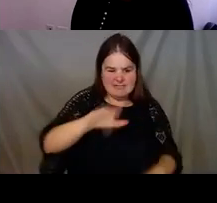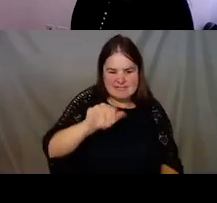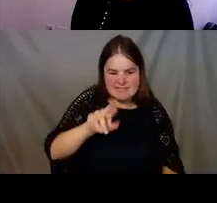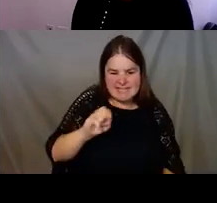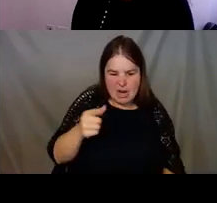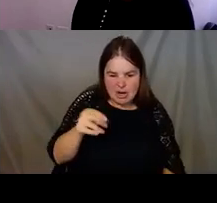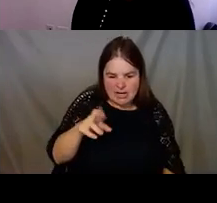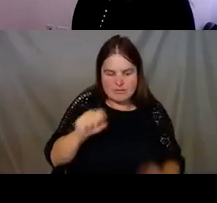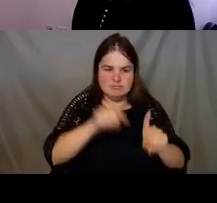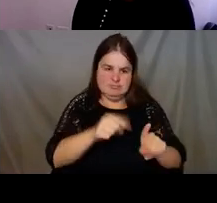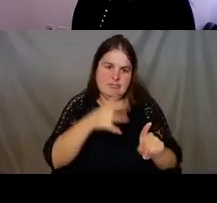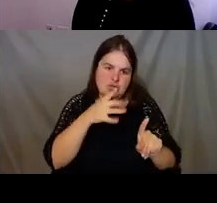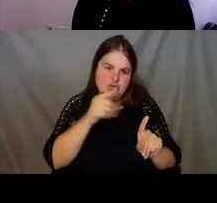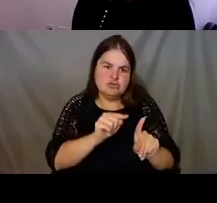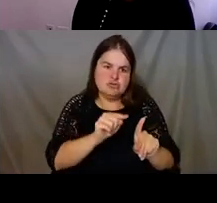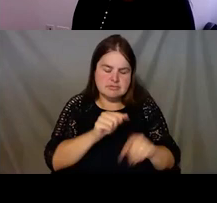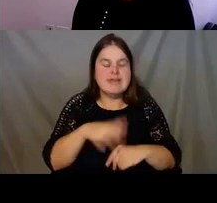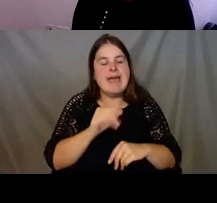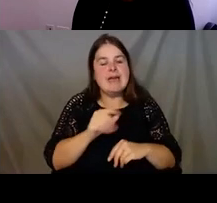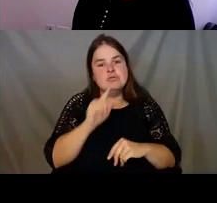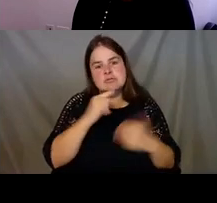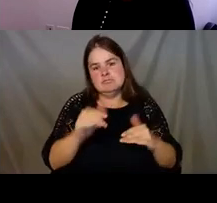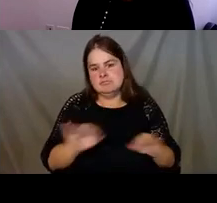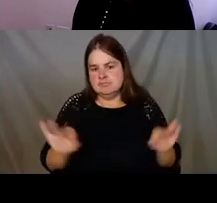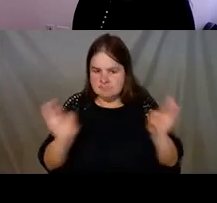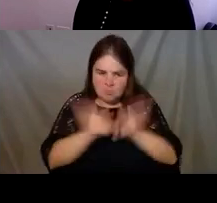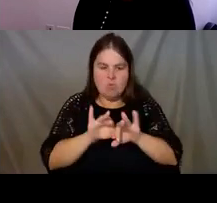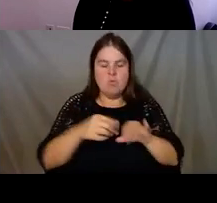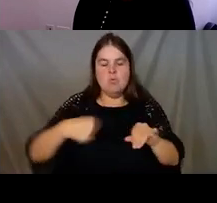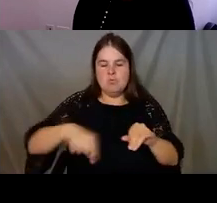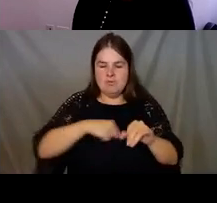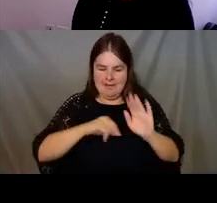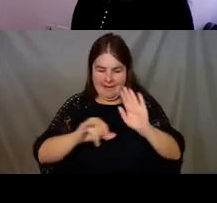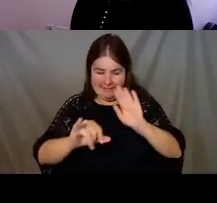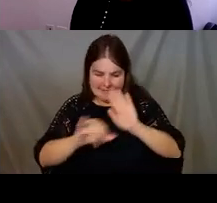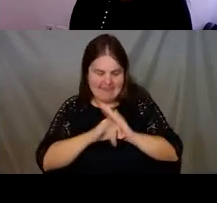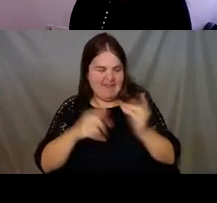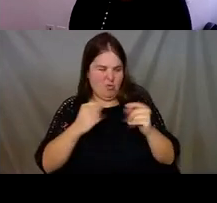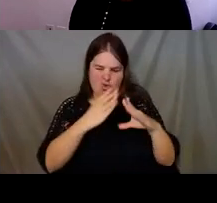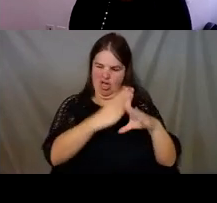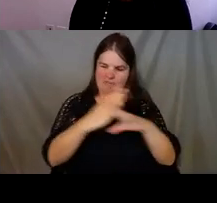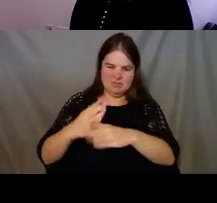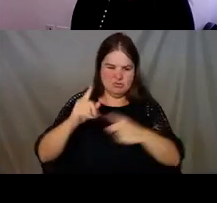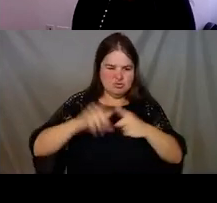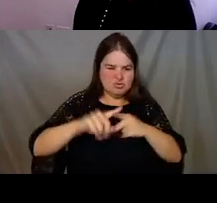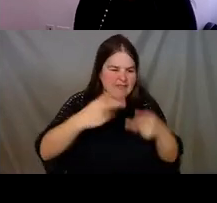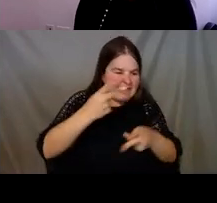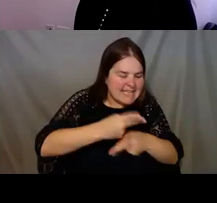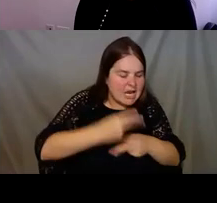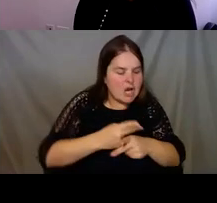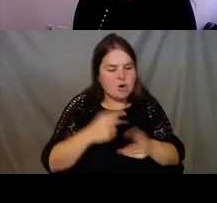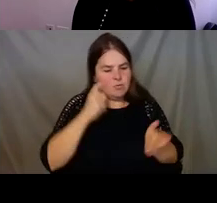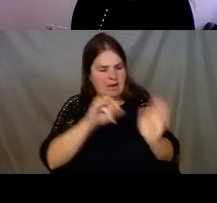particularly mothers. And it's really imperative that we identify obstacles to care and sources of stress